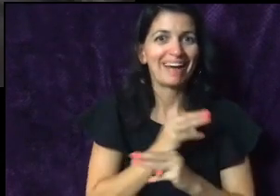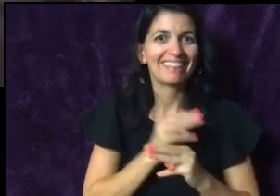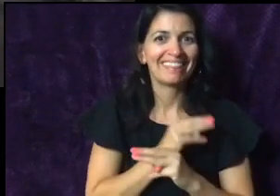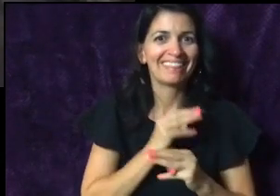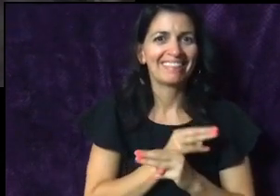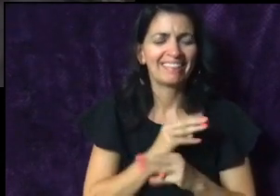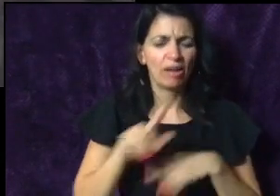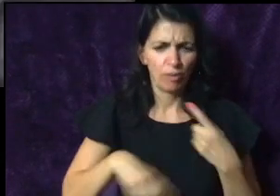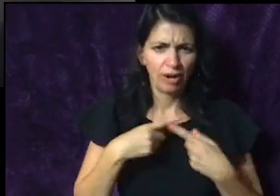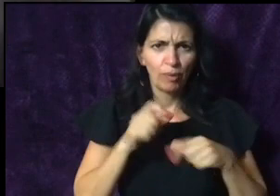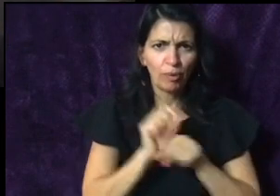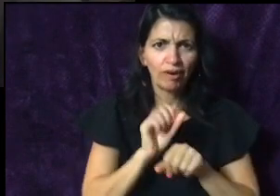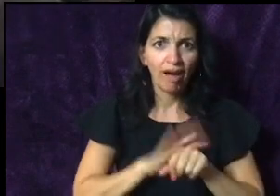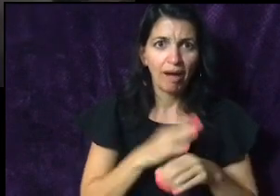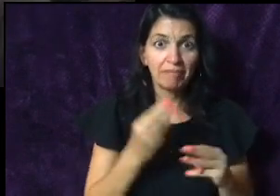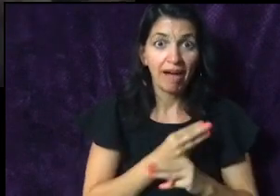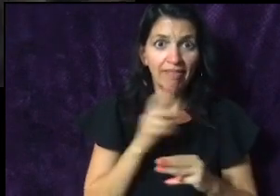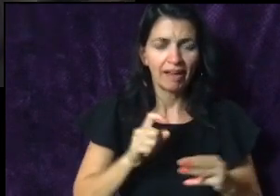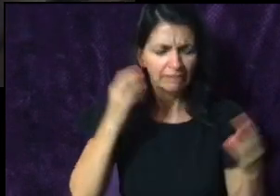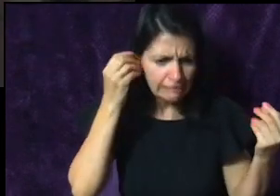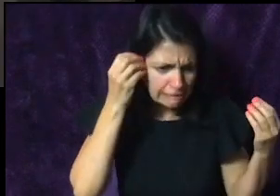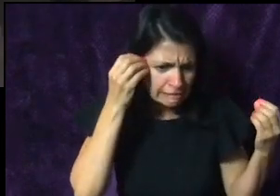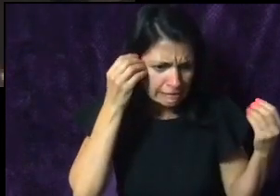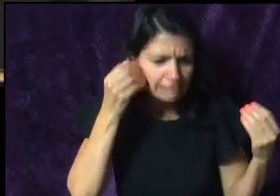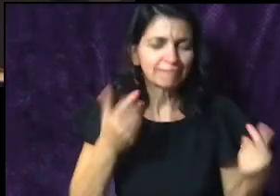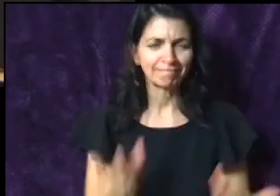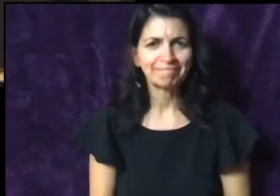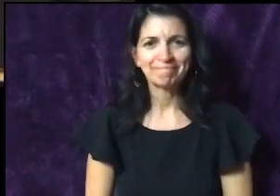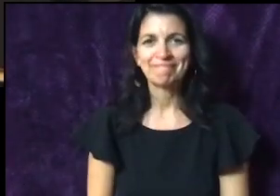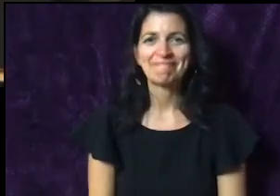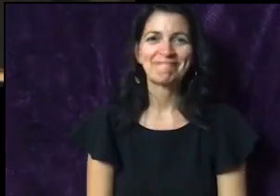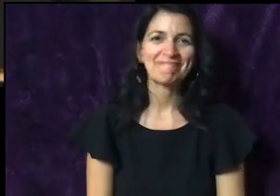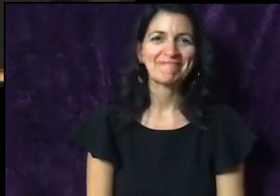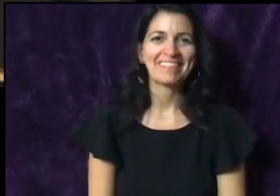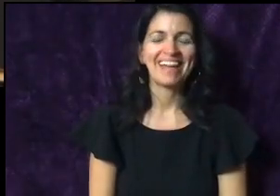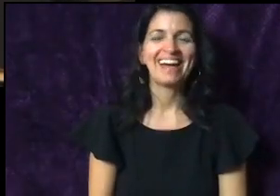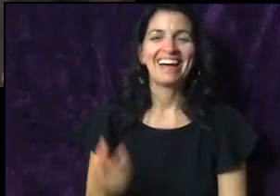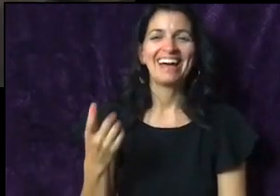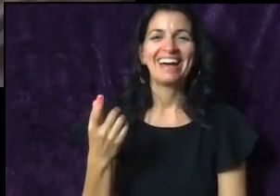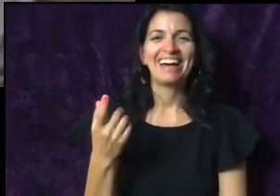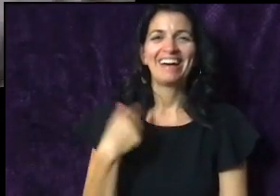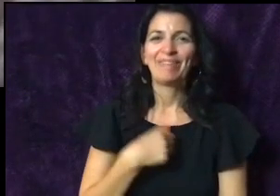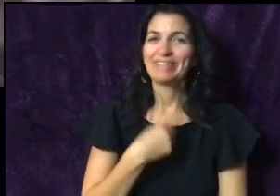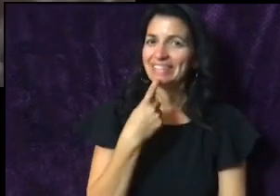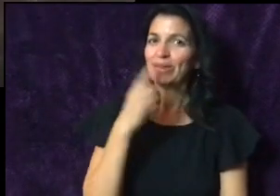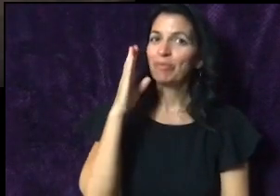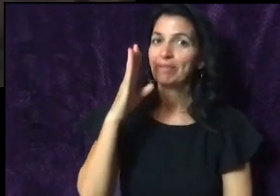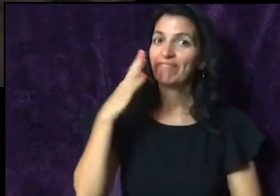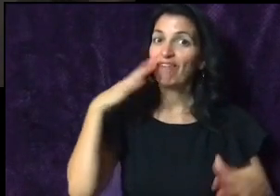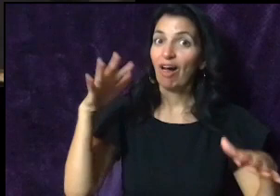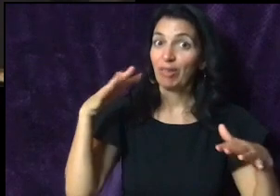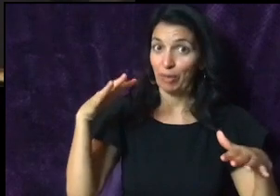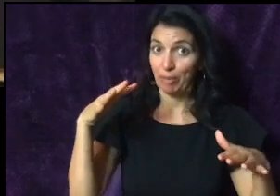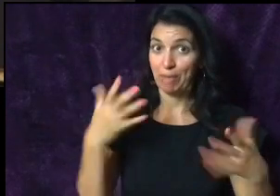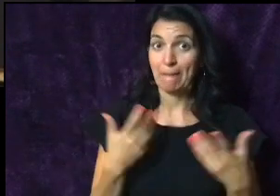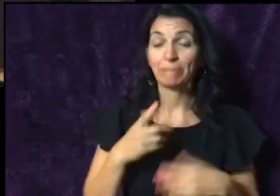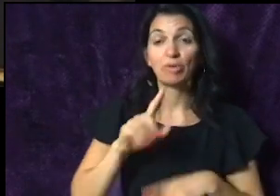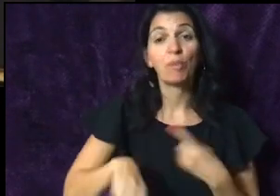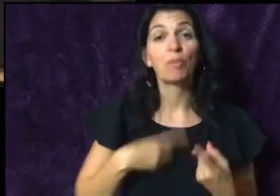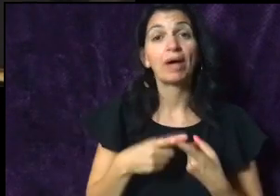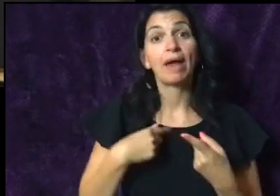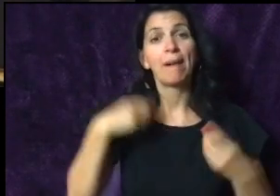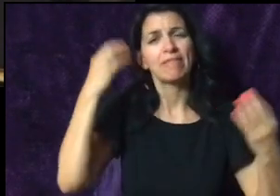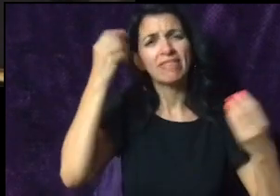hard you have to think about when you're working on math equations. And we said it was going to be a volume thing. So when